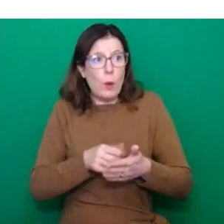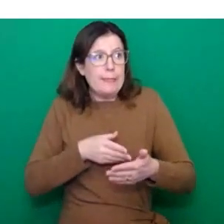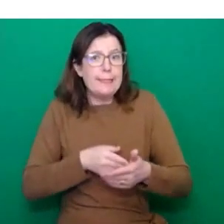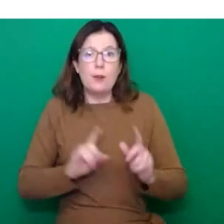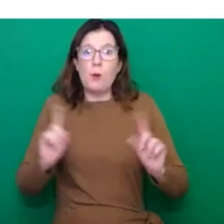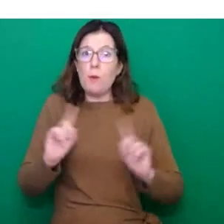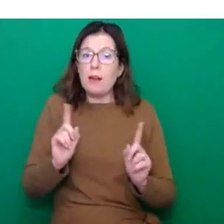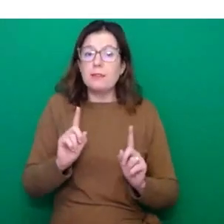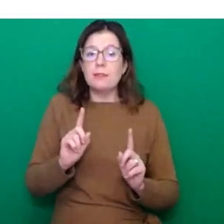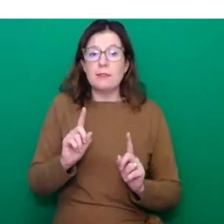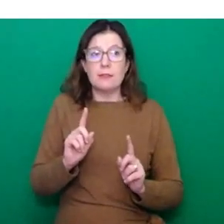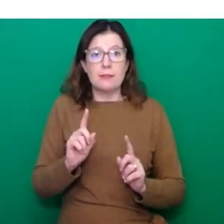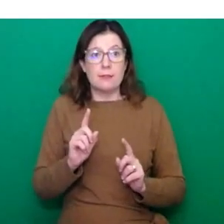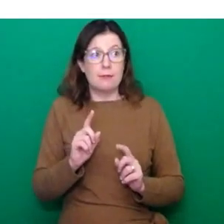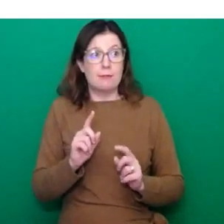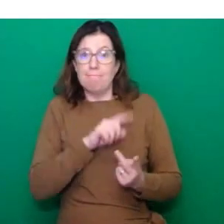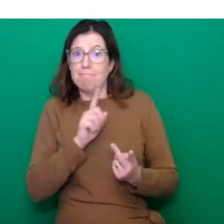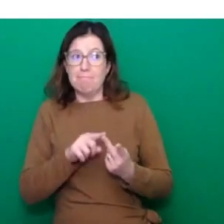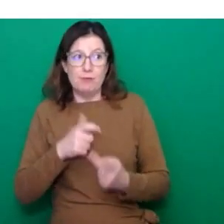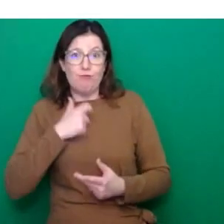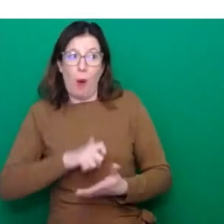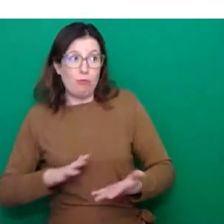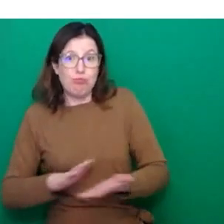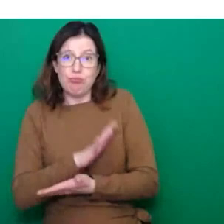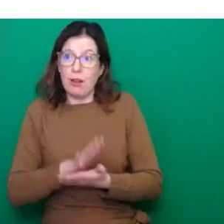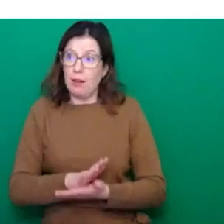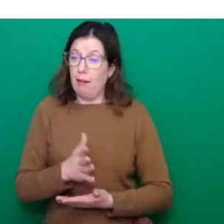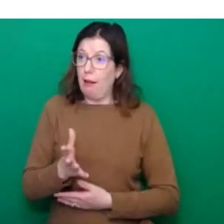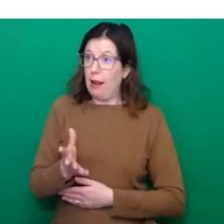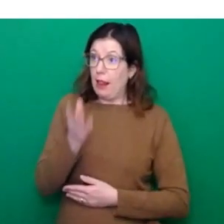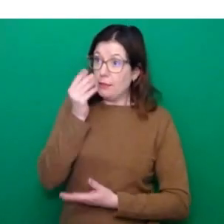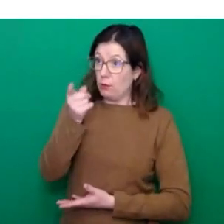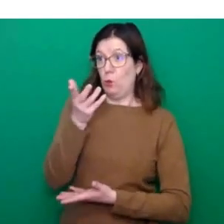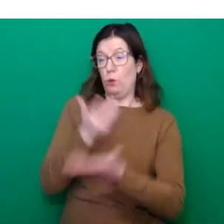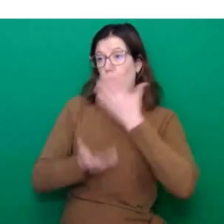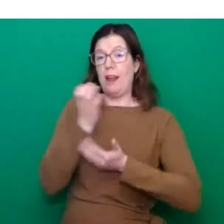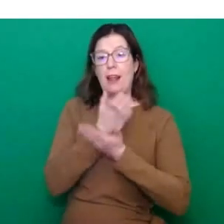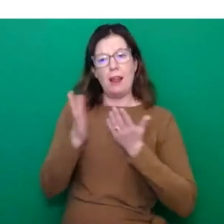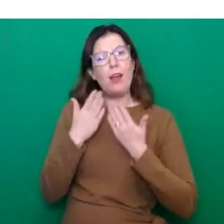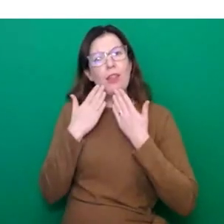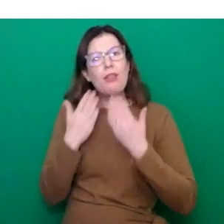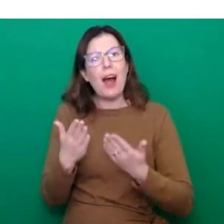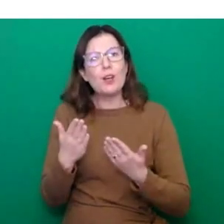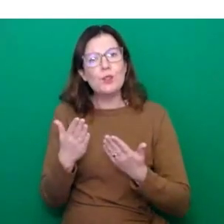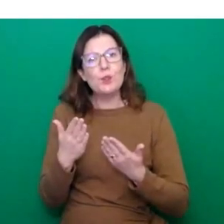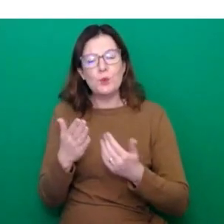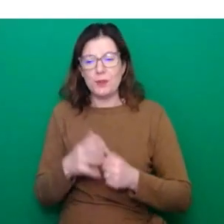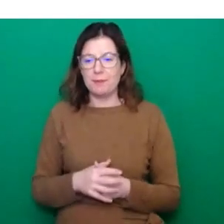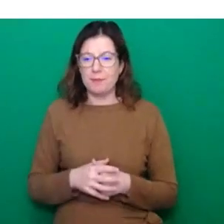that make it really enjoyable, was really, really well put across in that video. So thank you very much for recording